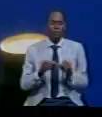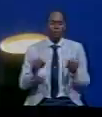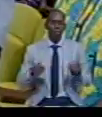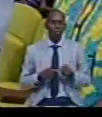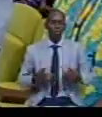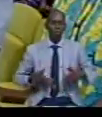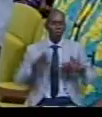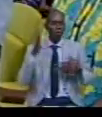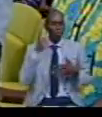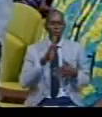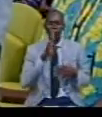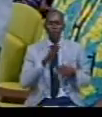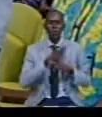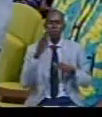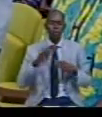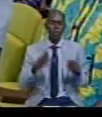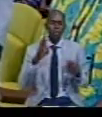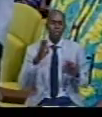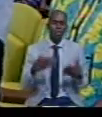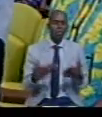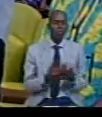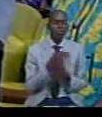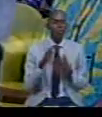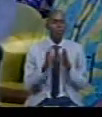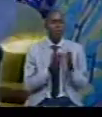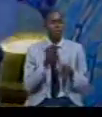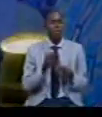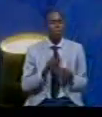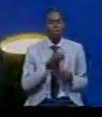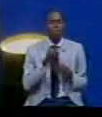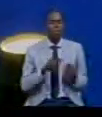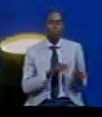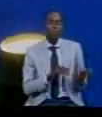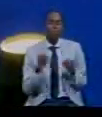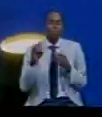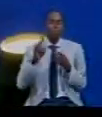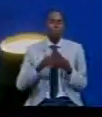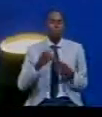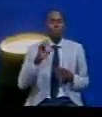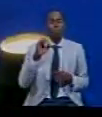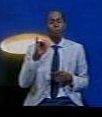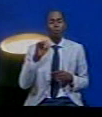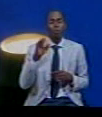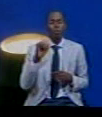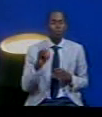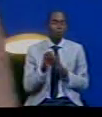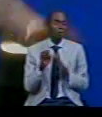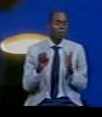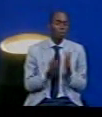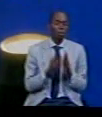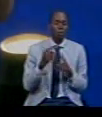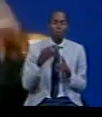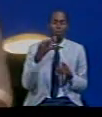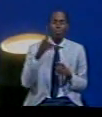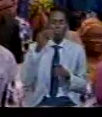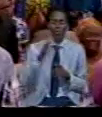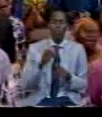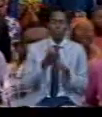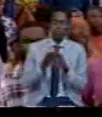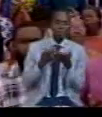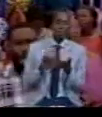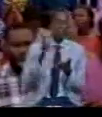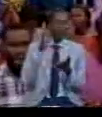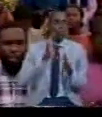completely renewed. And then when we go to OGBOMOSO and the word of God is coming from there, it will come with a greater